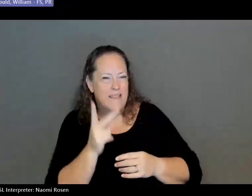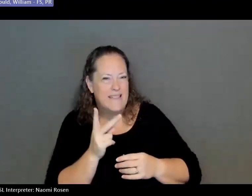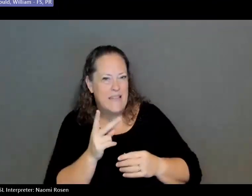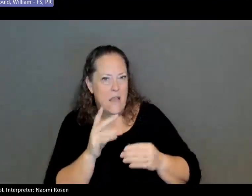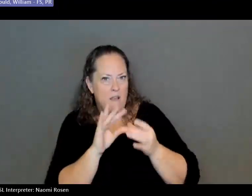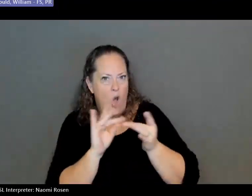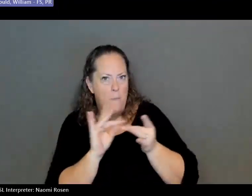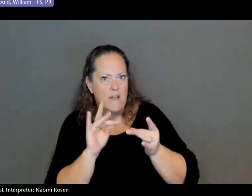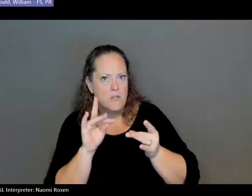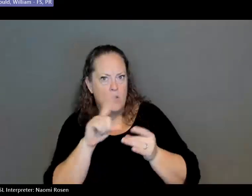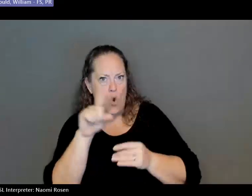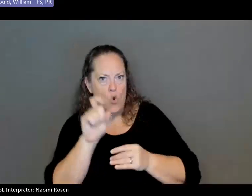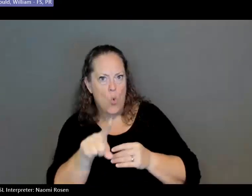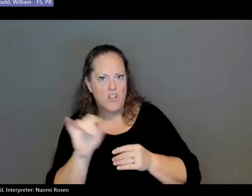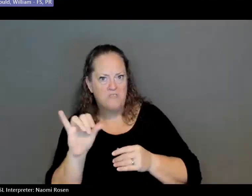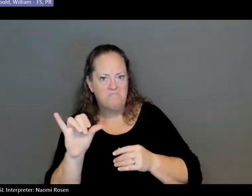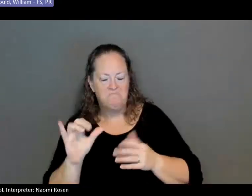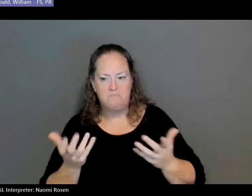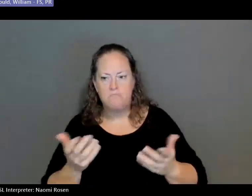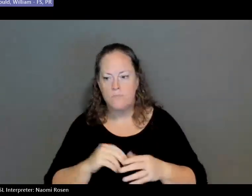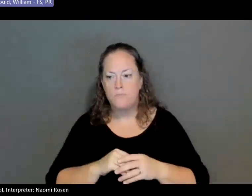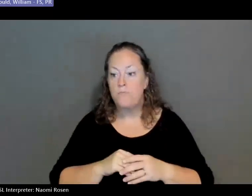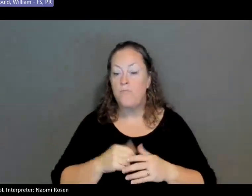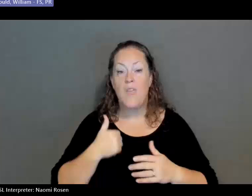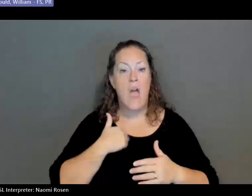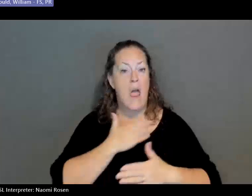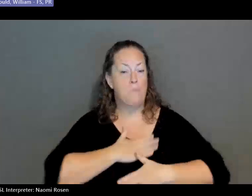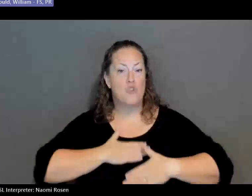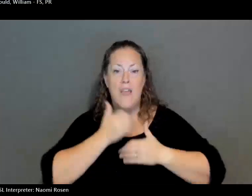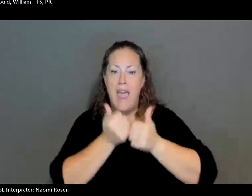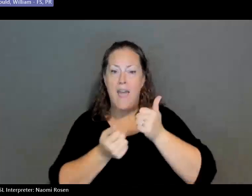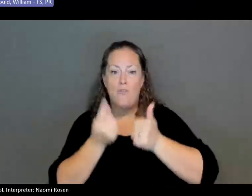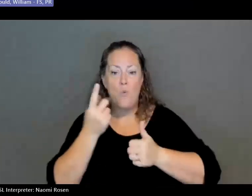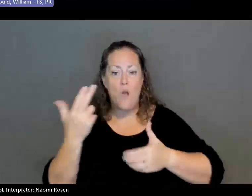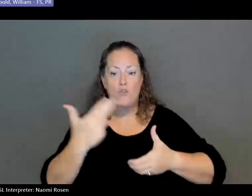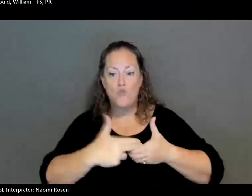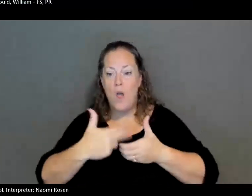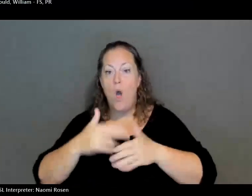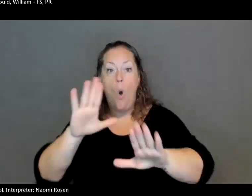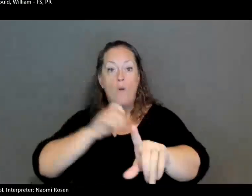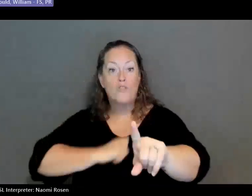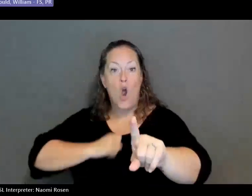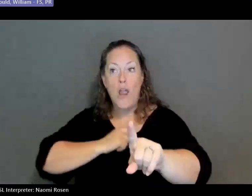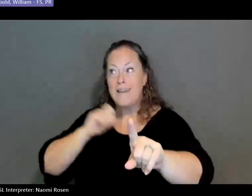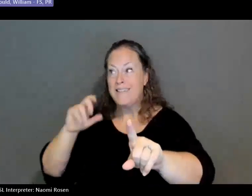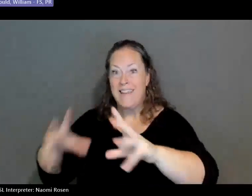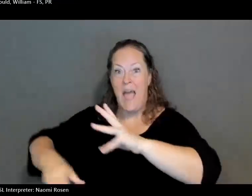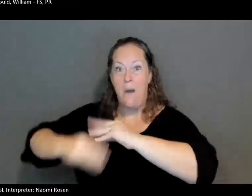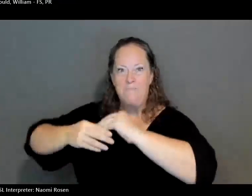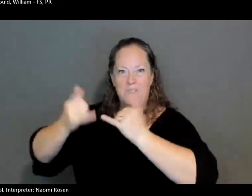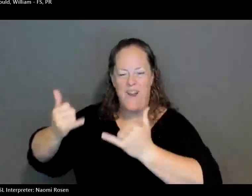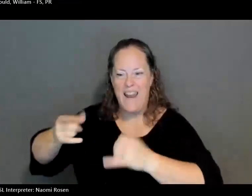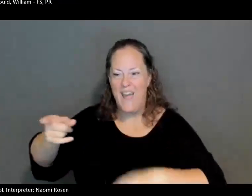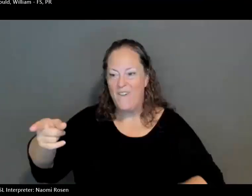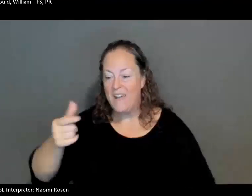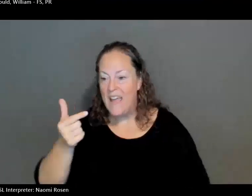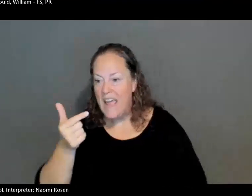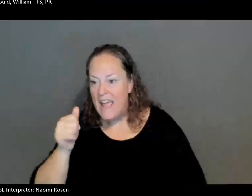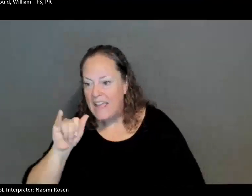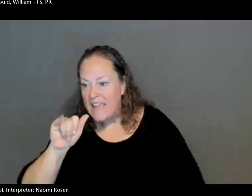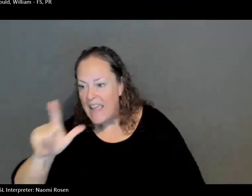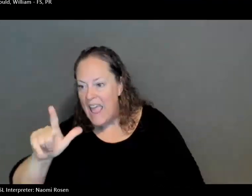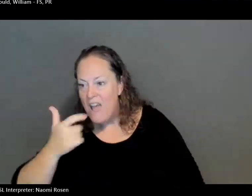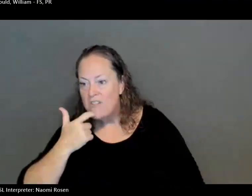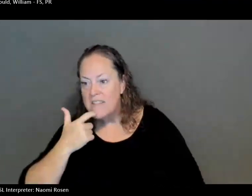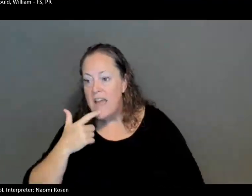Okay, well, really appreciate everybody that joined. Sorry, yeah, we have one. Sorry. Okay. Gail says